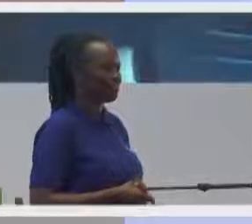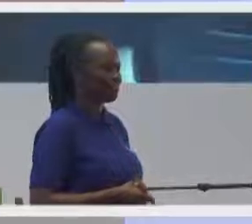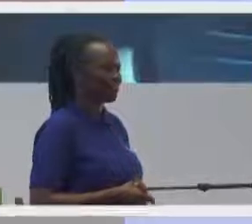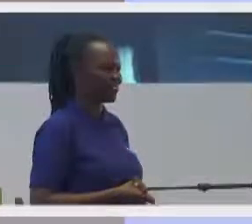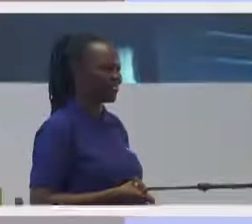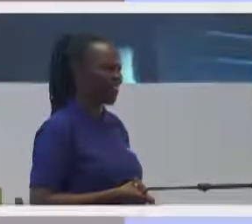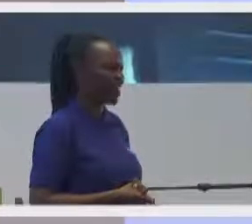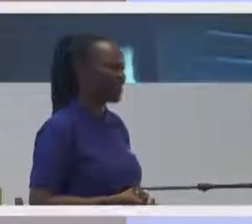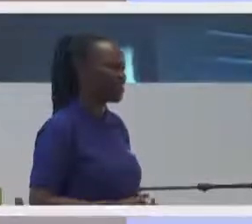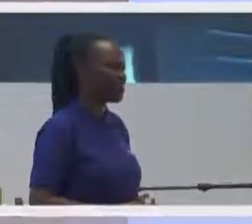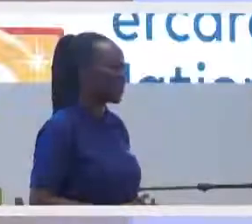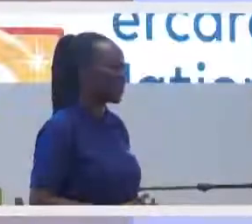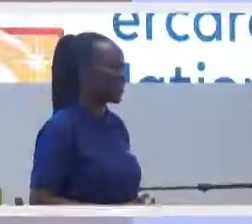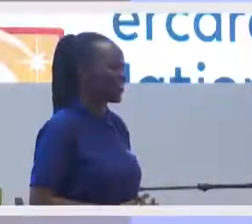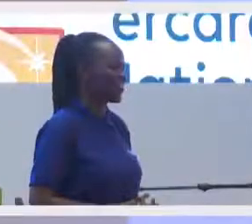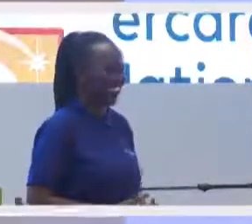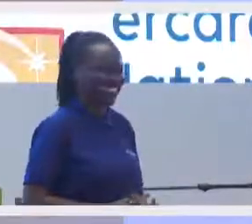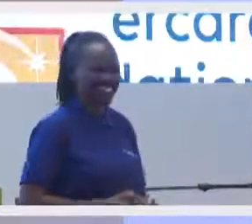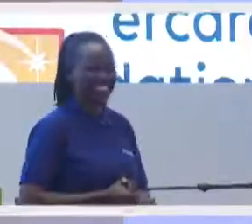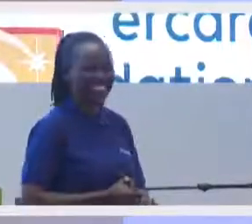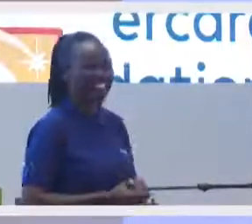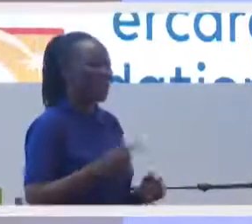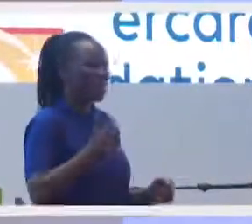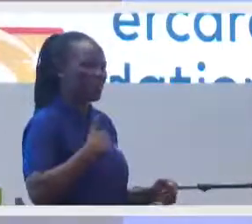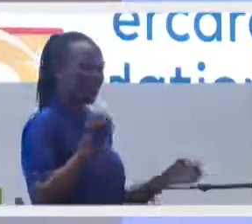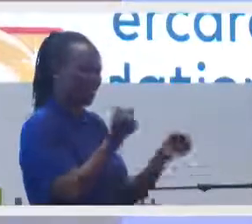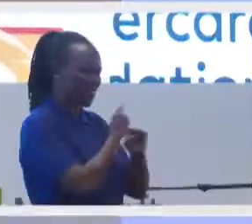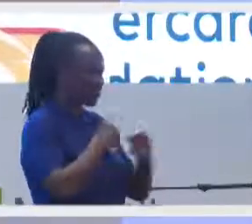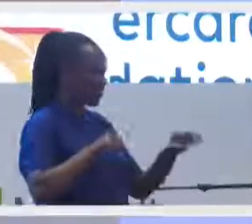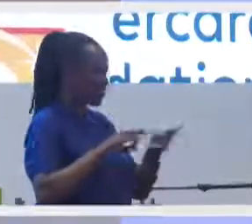Thanks, Google. I couldn't have described them better myself.